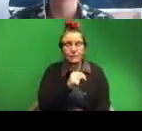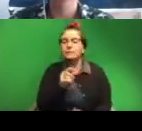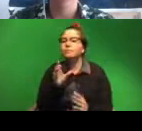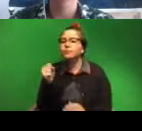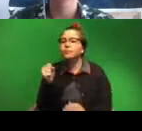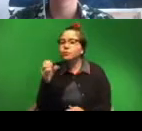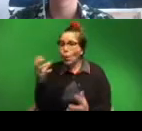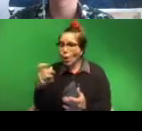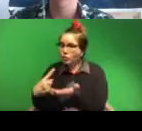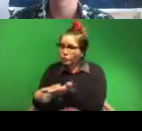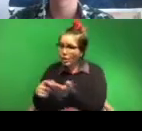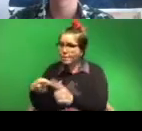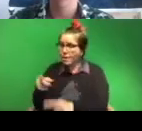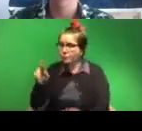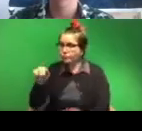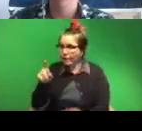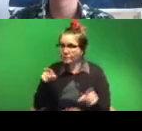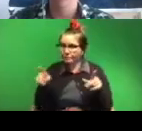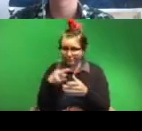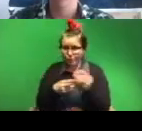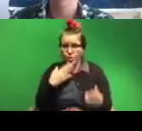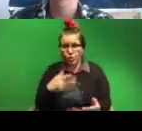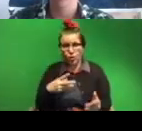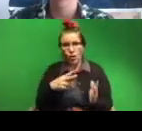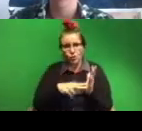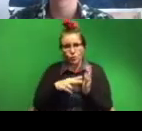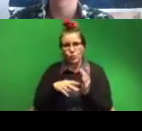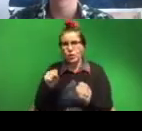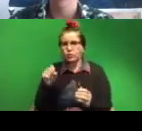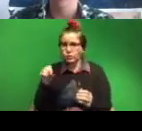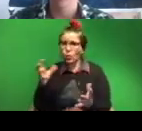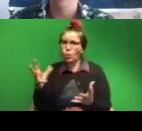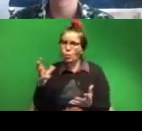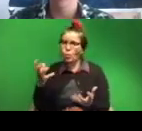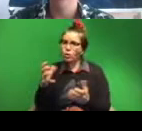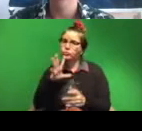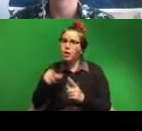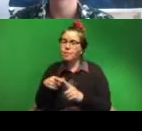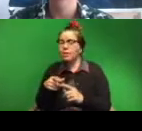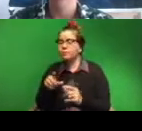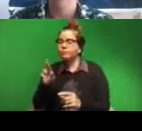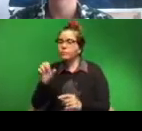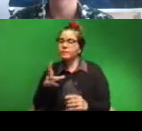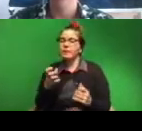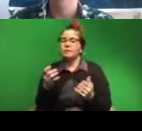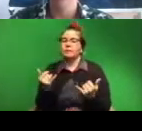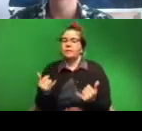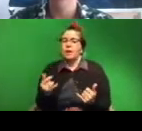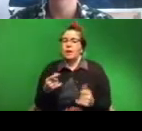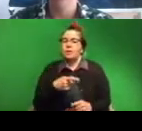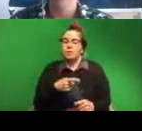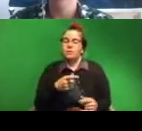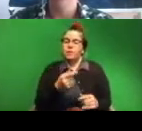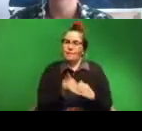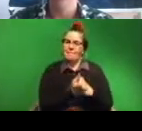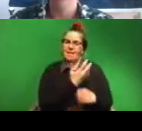Race are quite good. I've read So You Want to Talk About Race and How to Be Anti-Racist is in the mail for